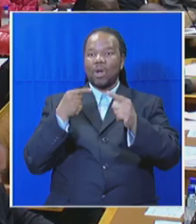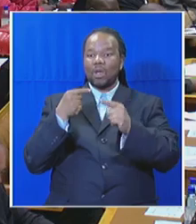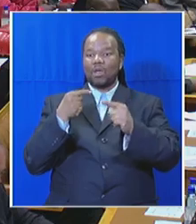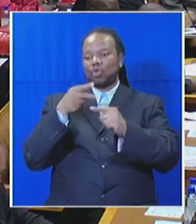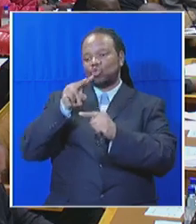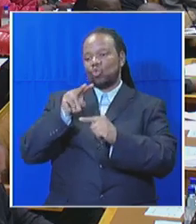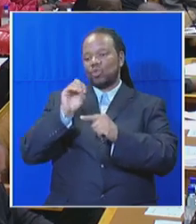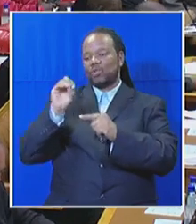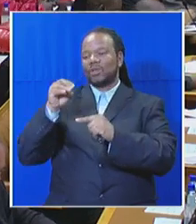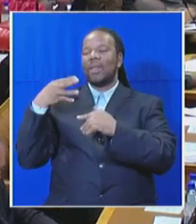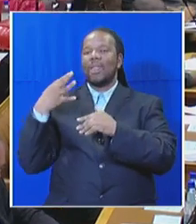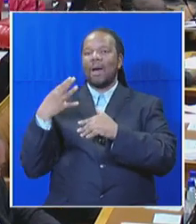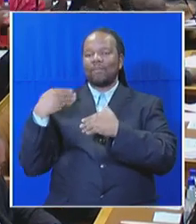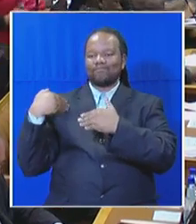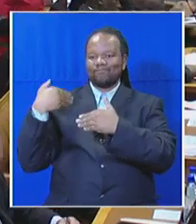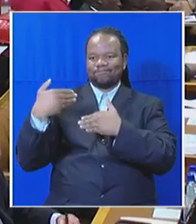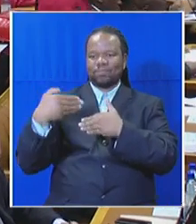BRICS countries also